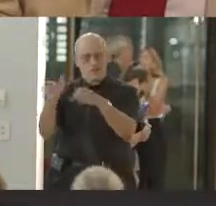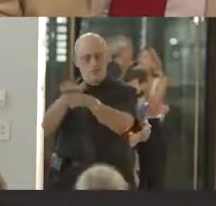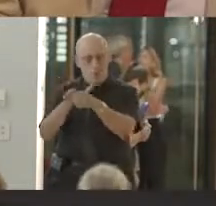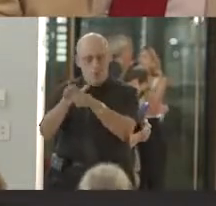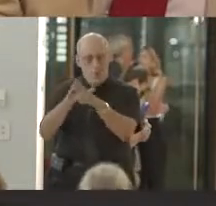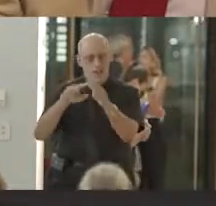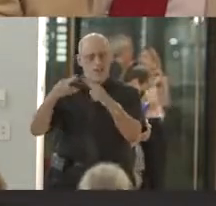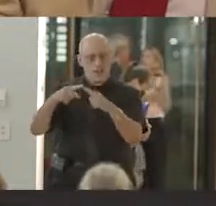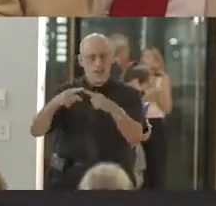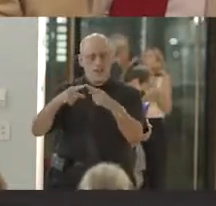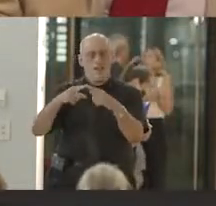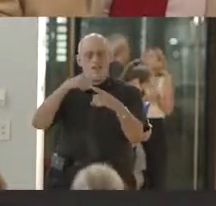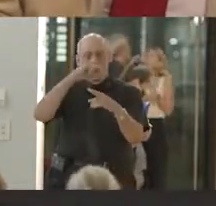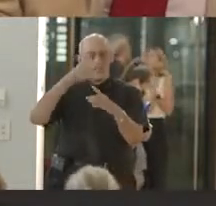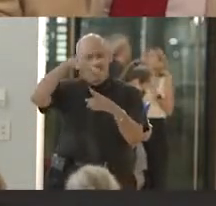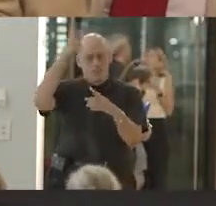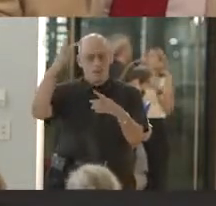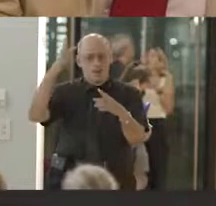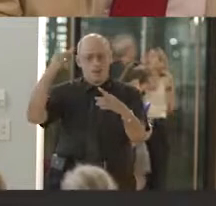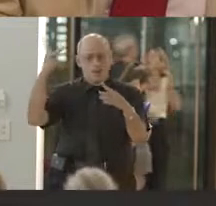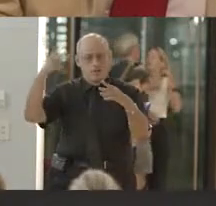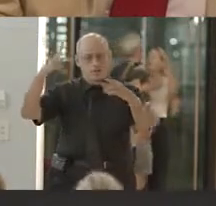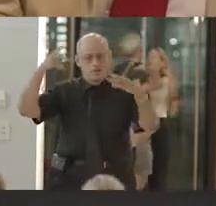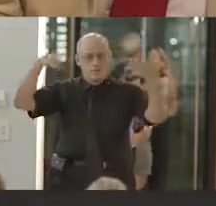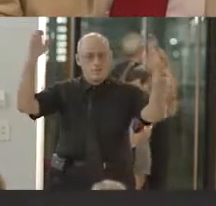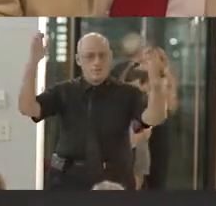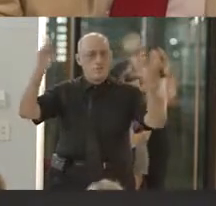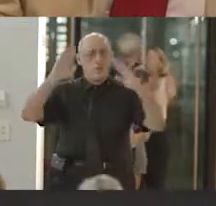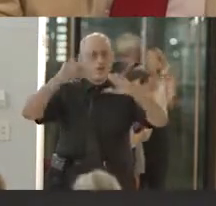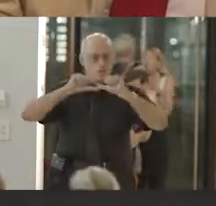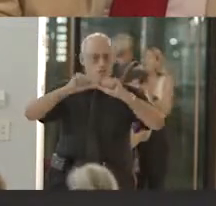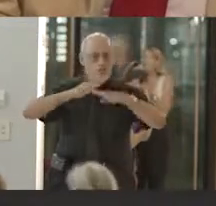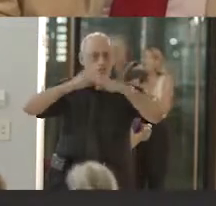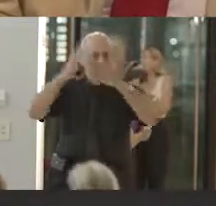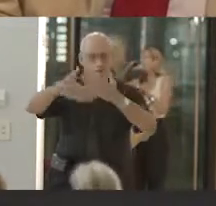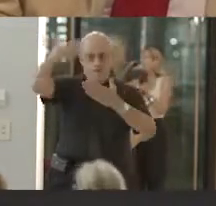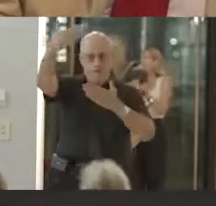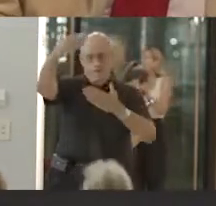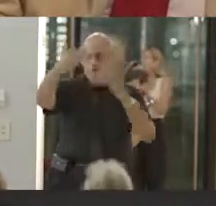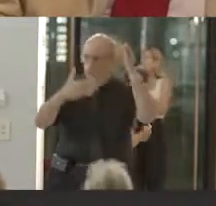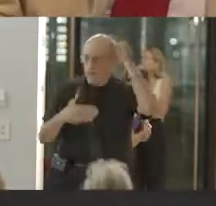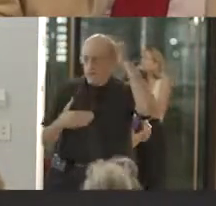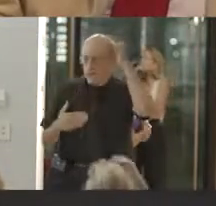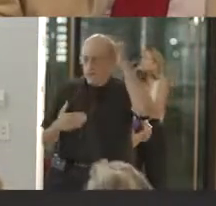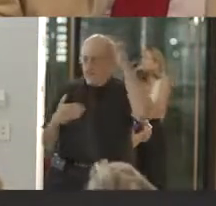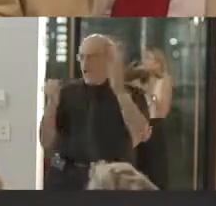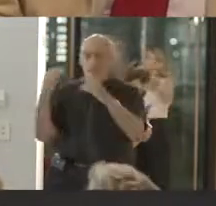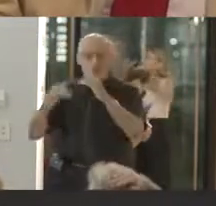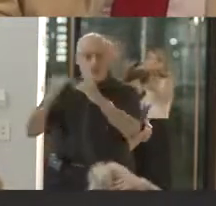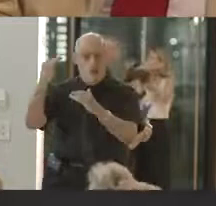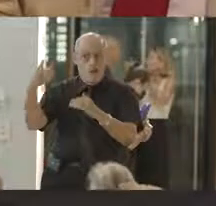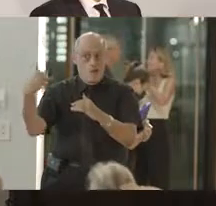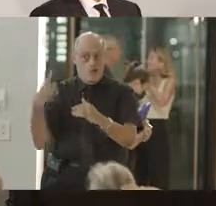zone, and then have the entire kids park free and protected. I want to make sure that we answer some of